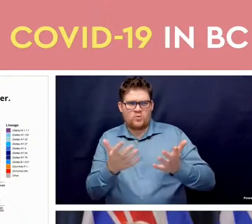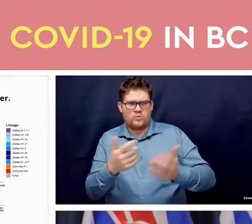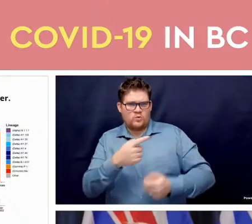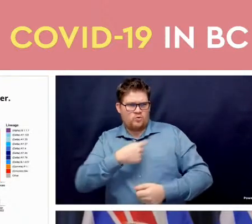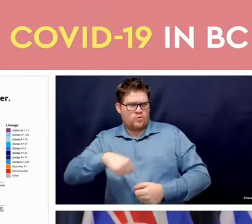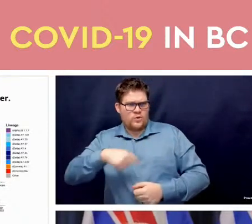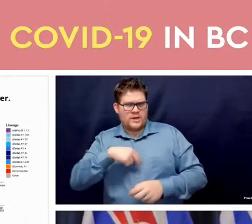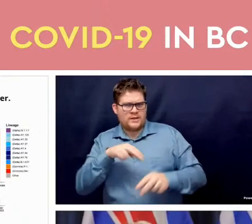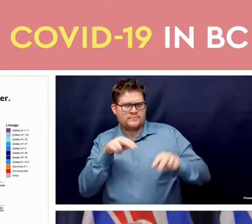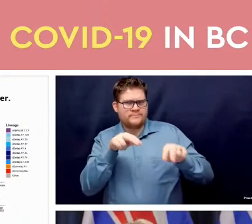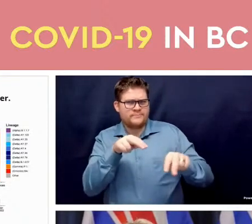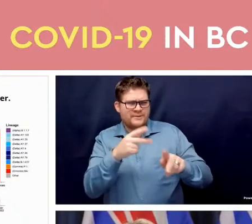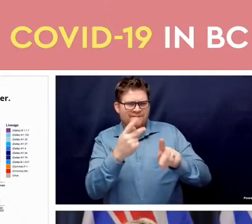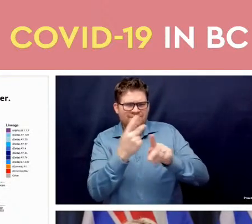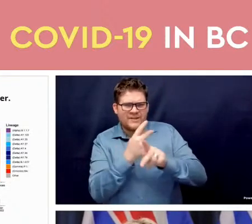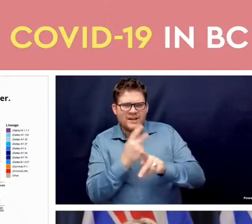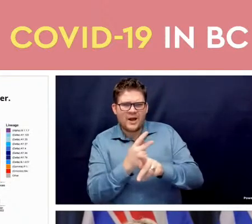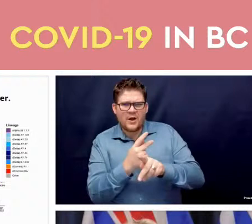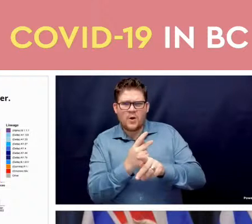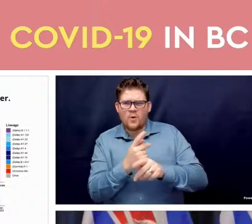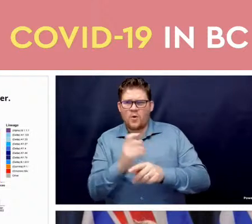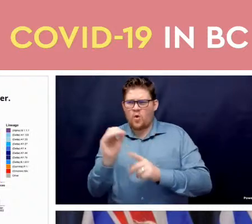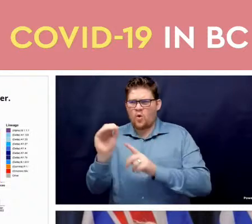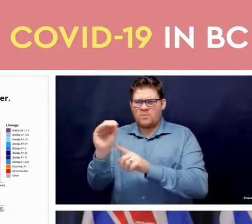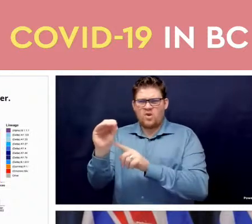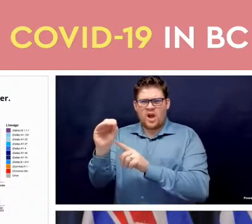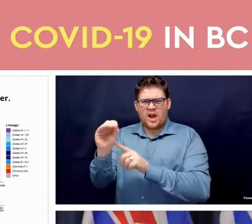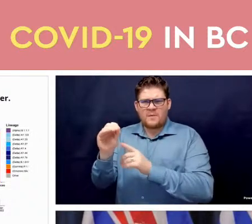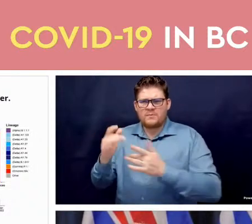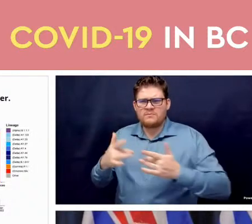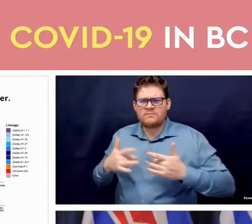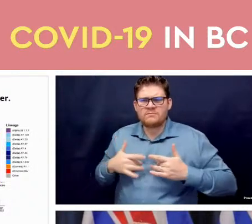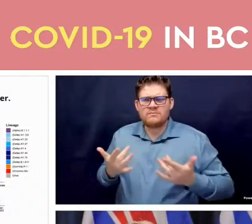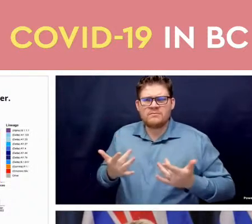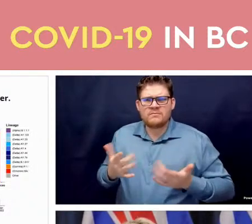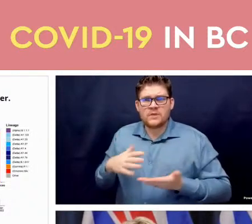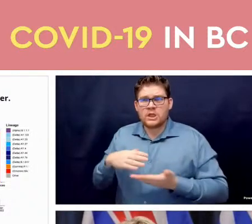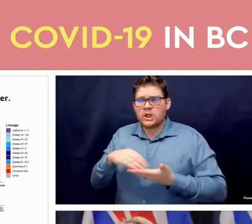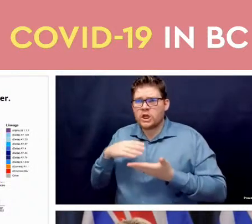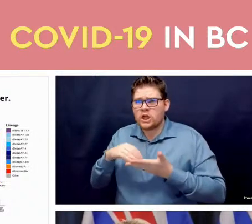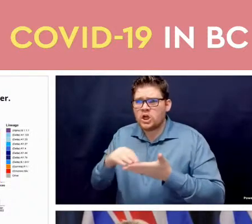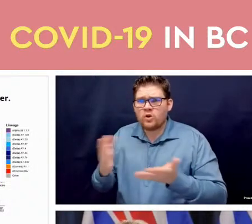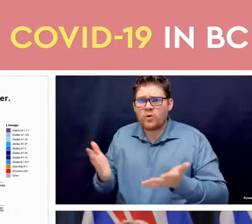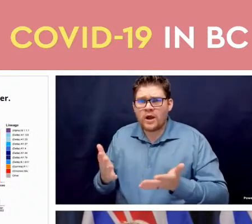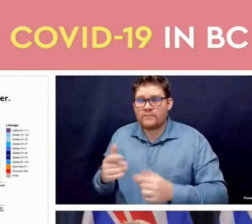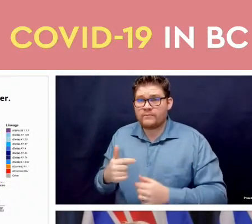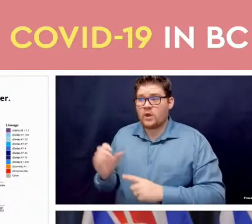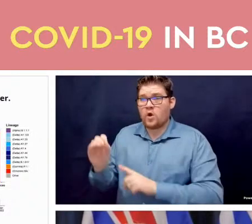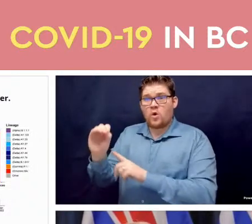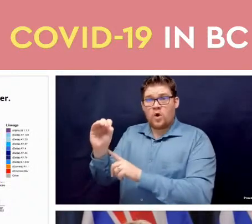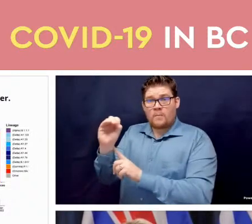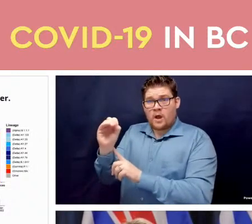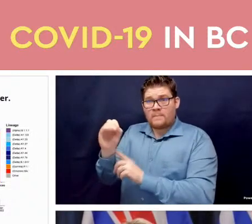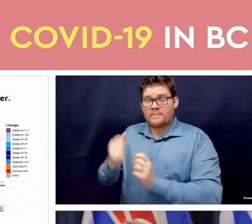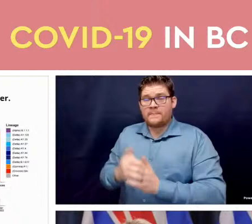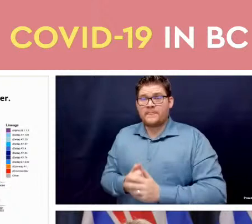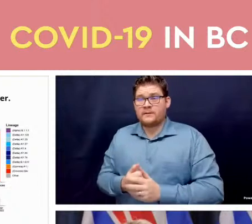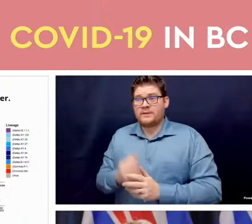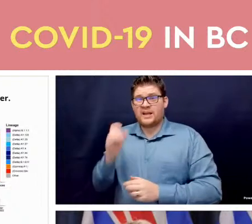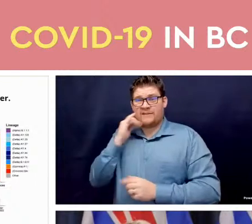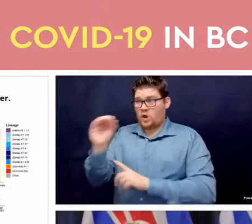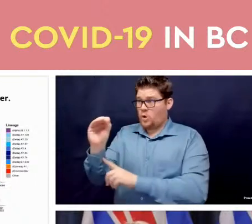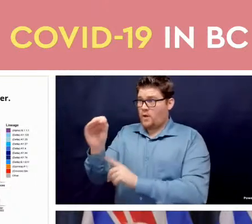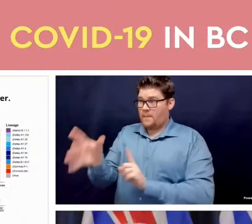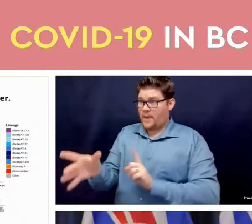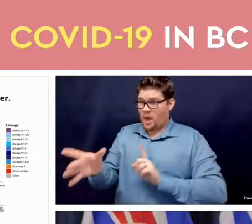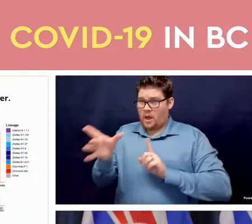virus that, as we've talked about, we now know has a shorter incubation period for most people because of